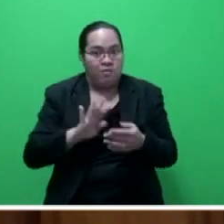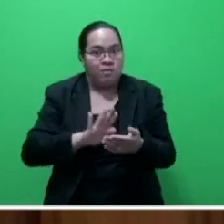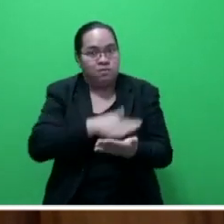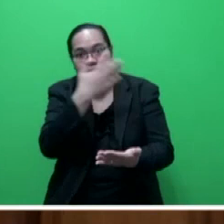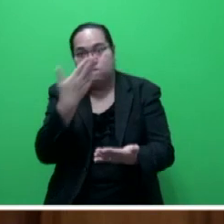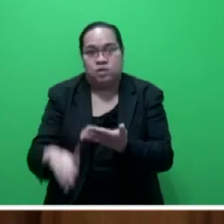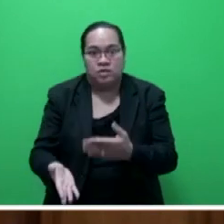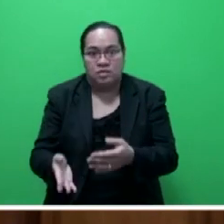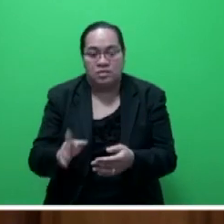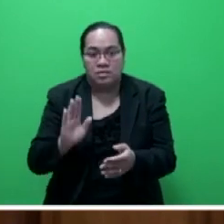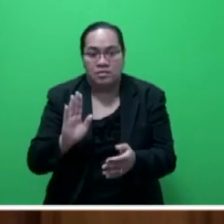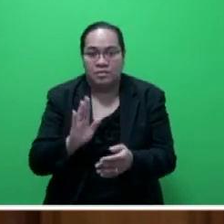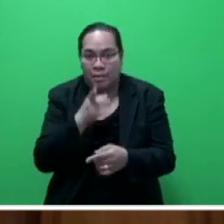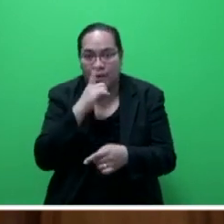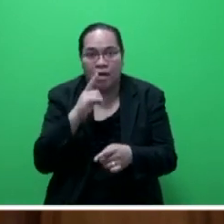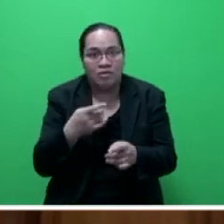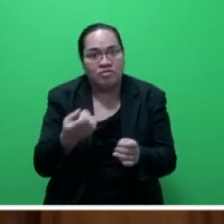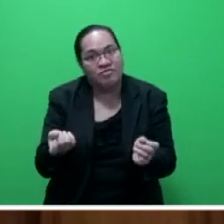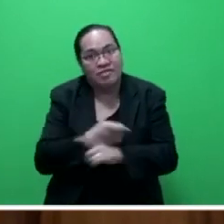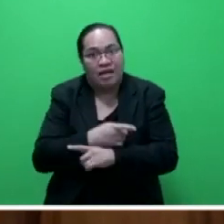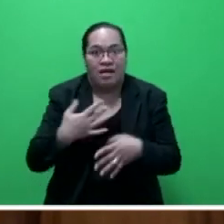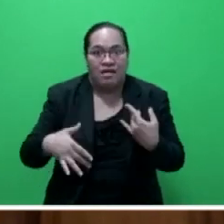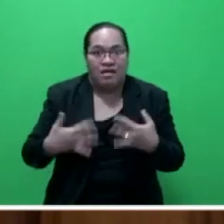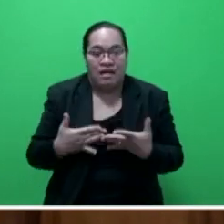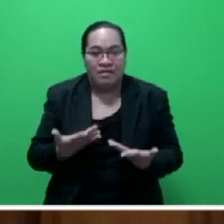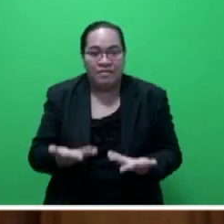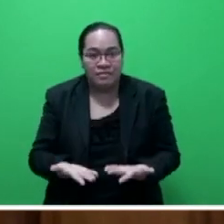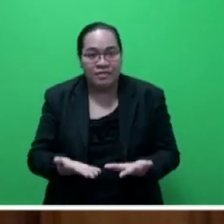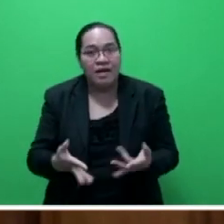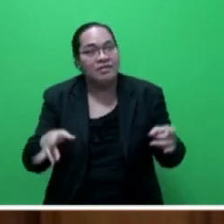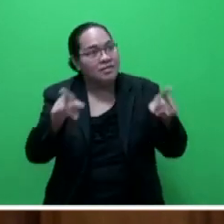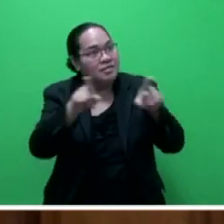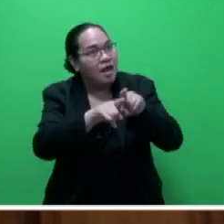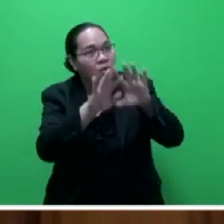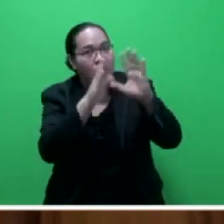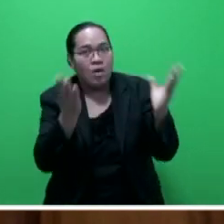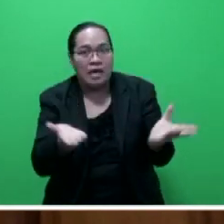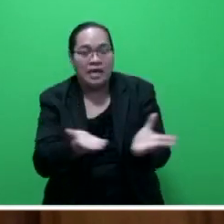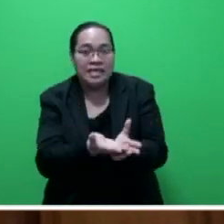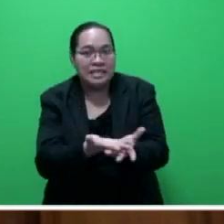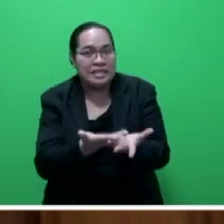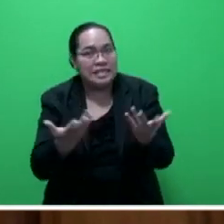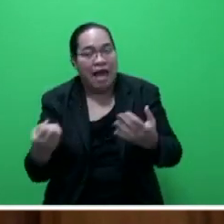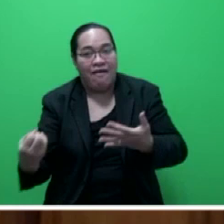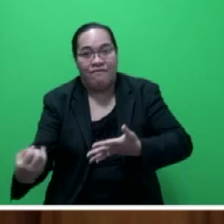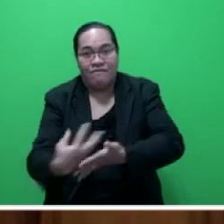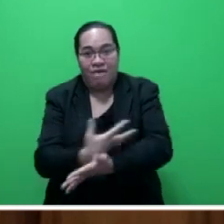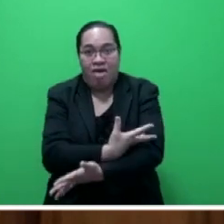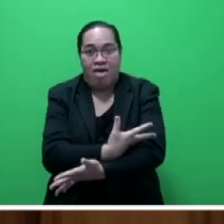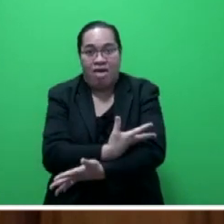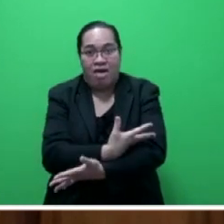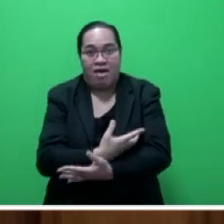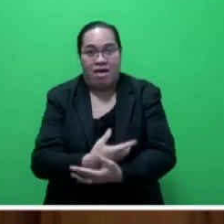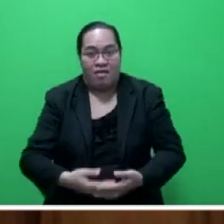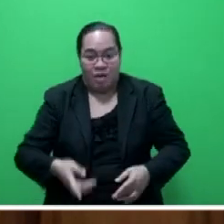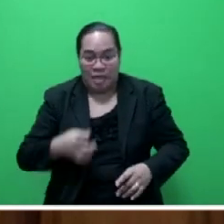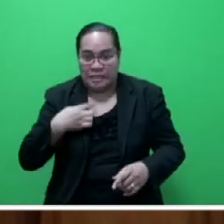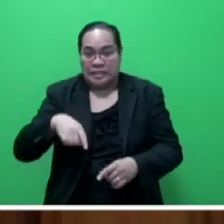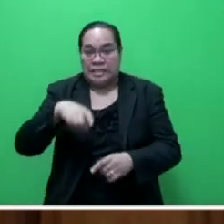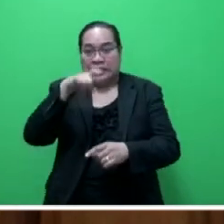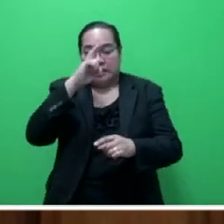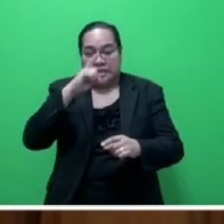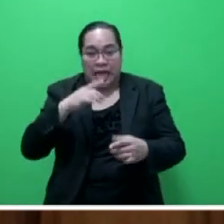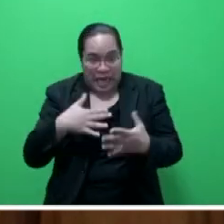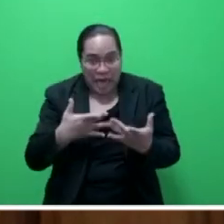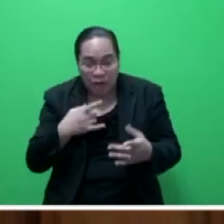matter of days. It did the same to the rest of the world. And like the rest of the world, we are still